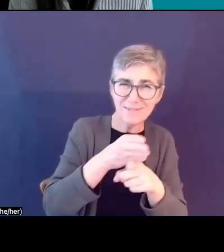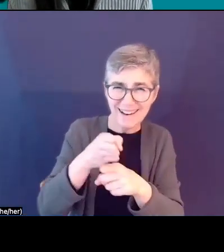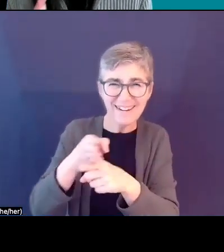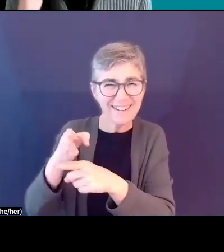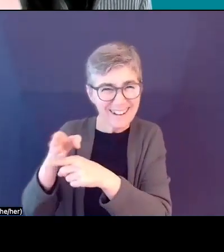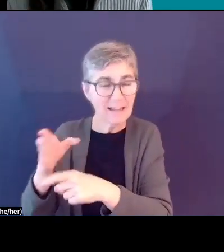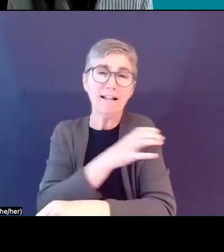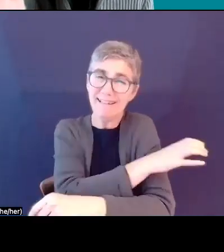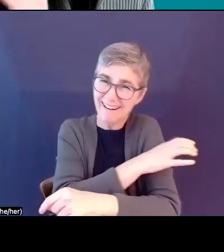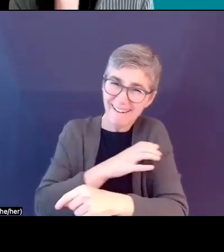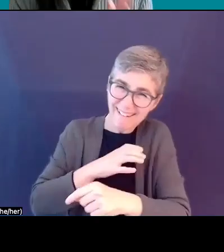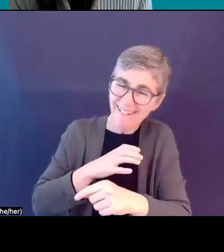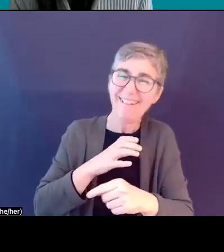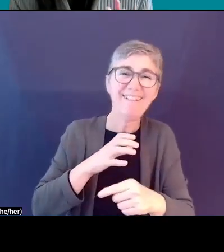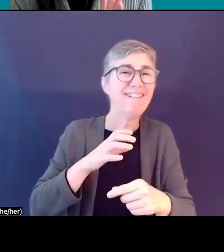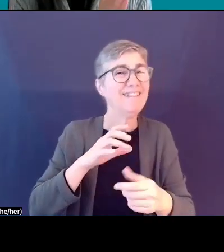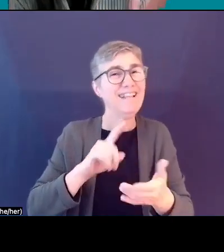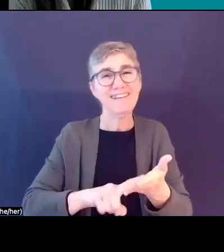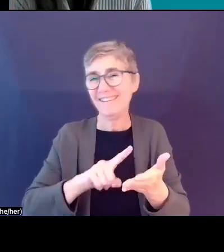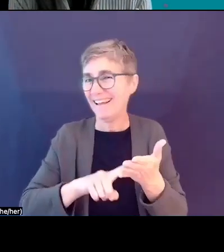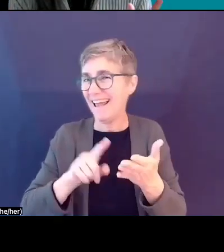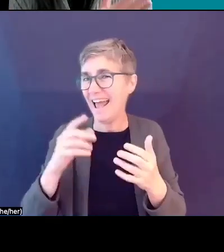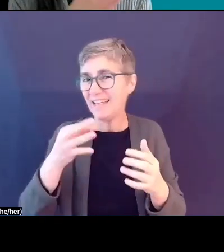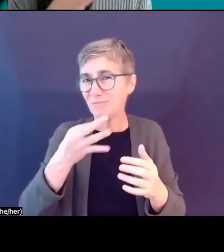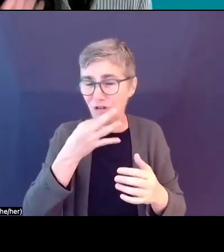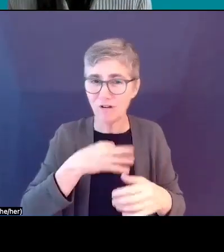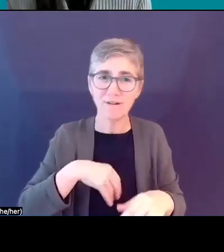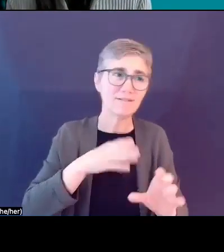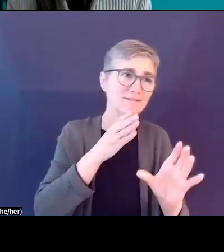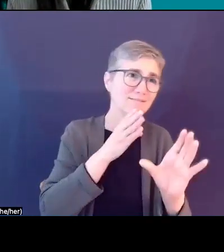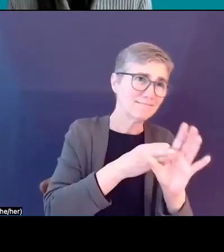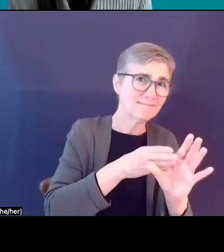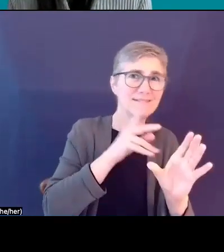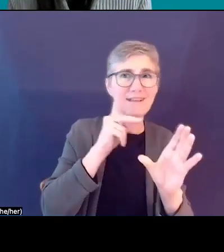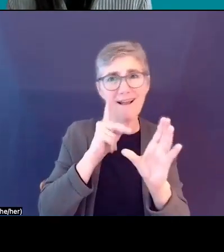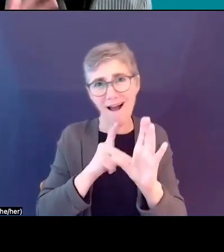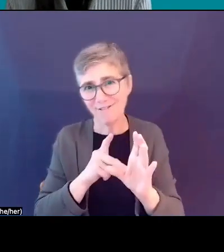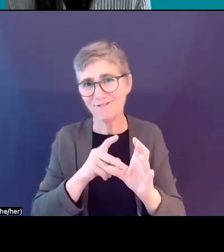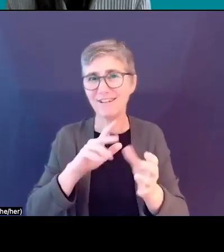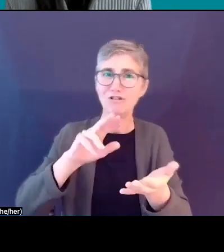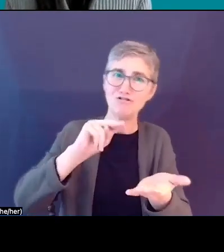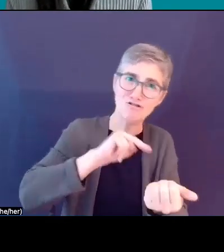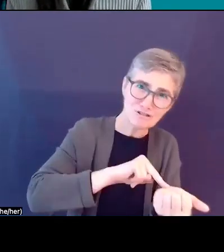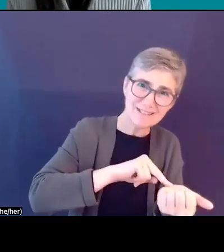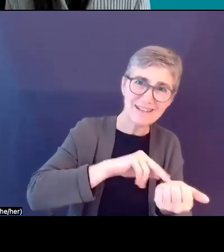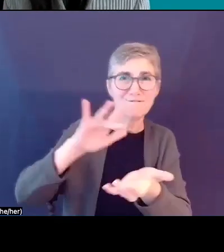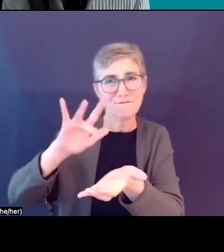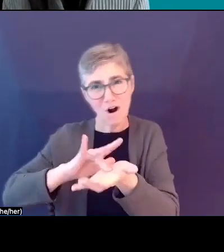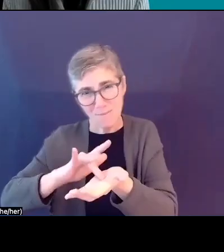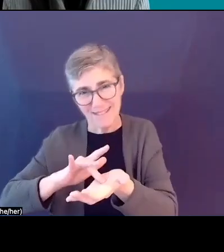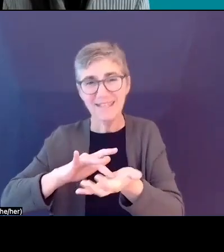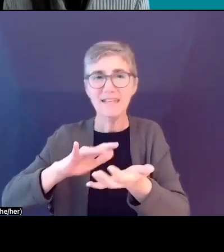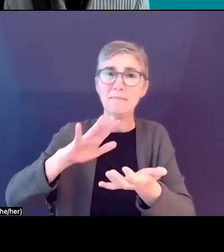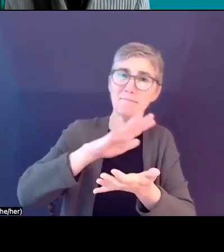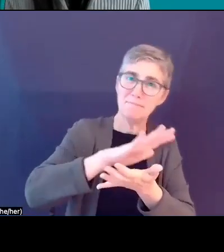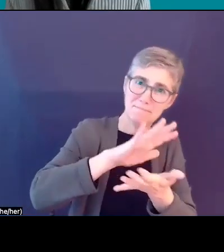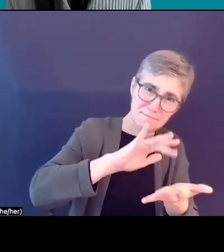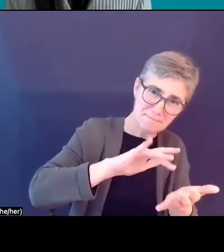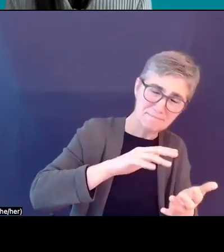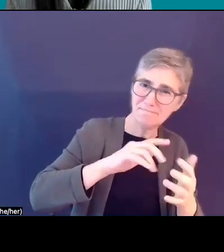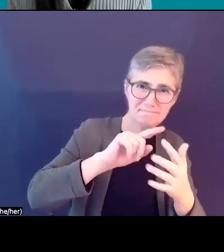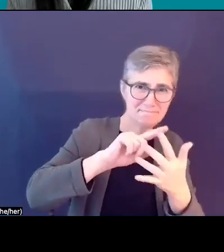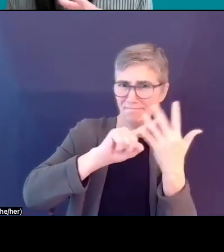that span psychiatry, pharmacy, nursing, academic medicine, and also including advocates as